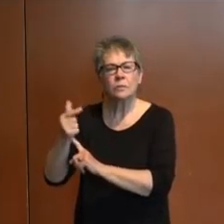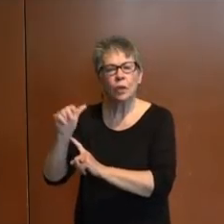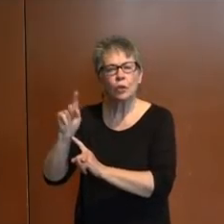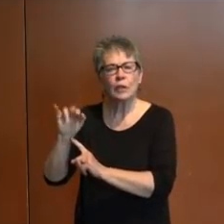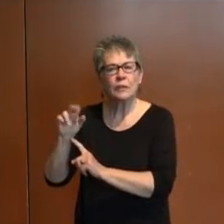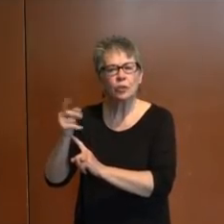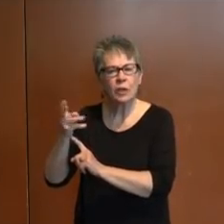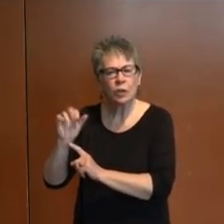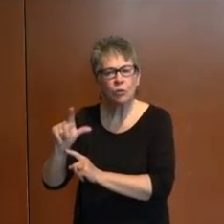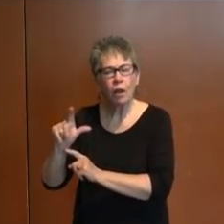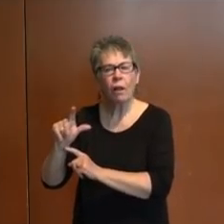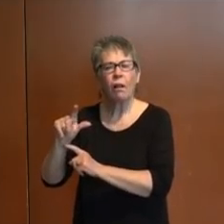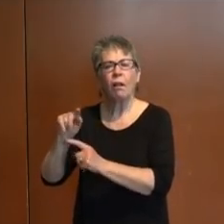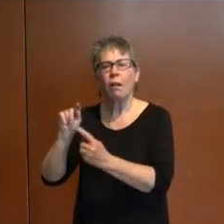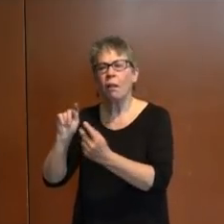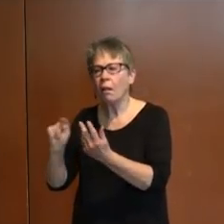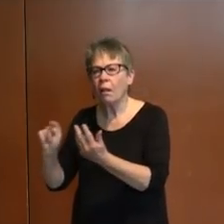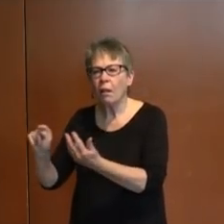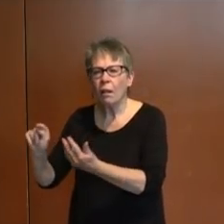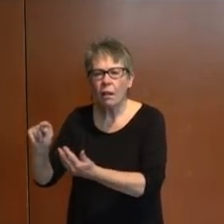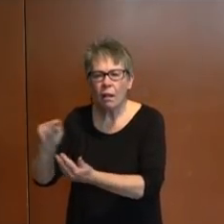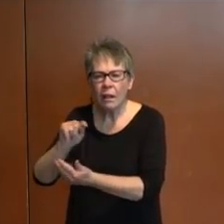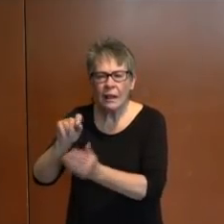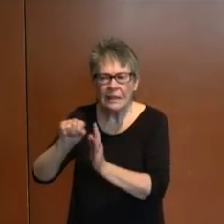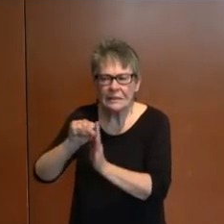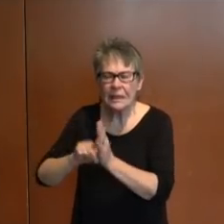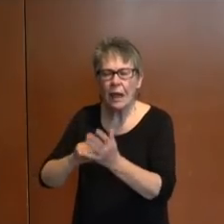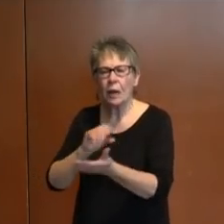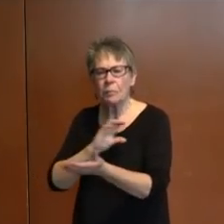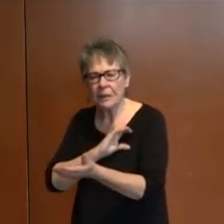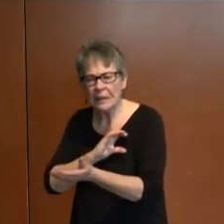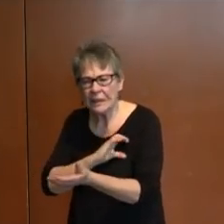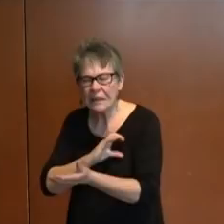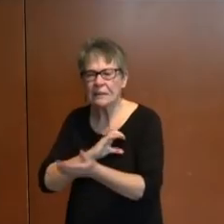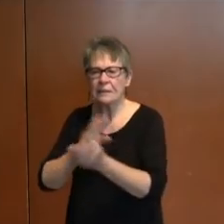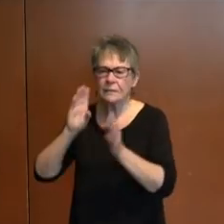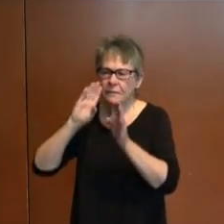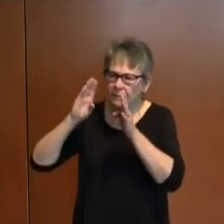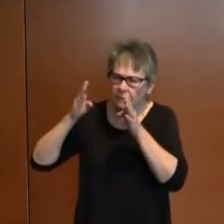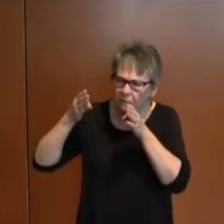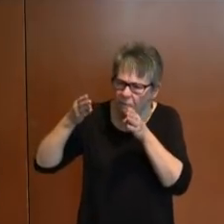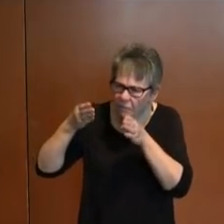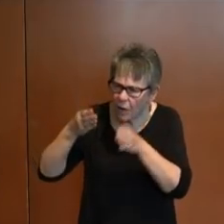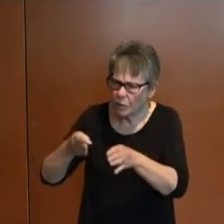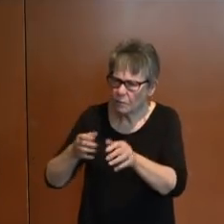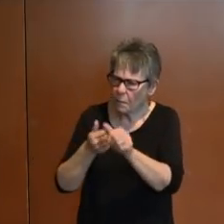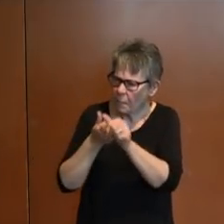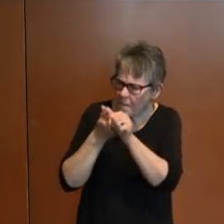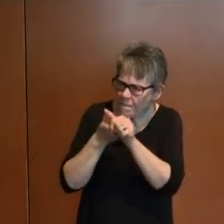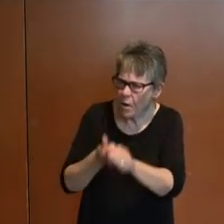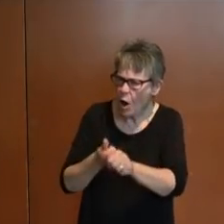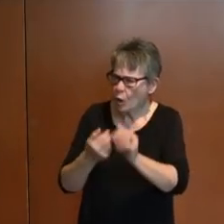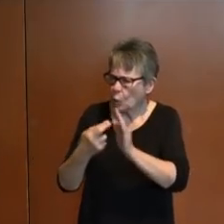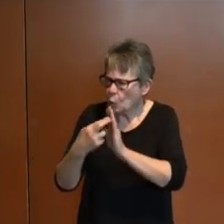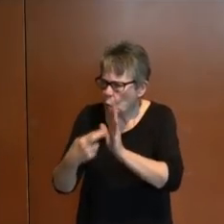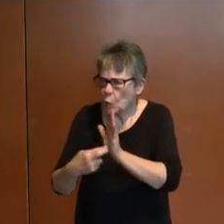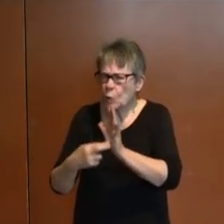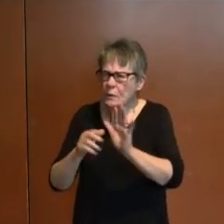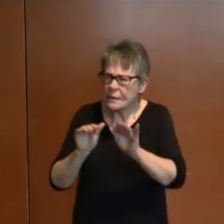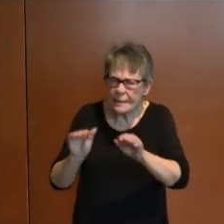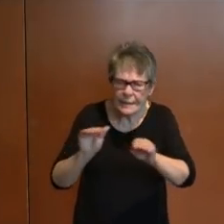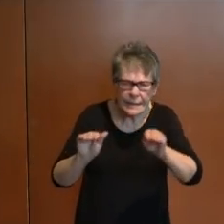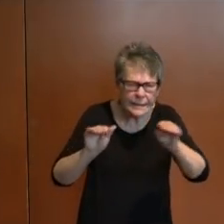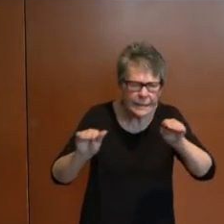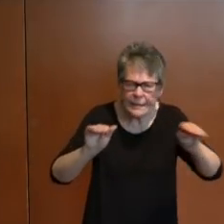of the hall. This is something we're really focused on. And it so happened that a couple of the non-compliant